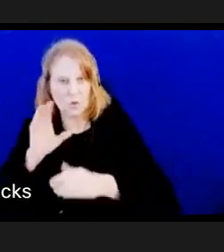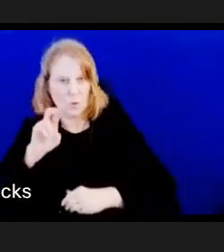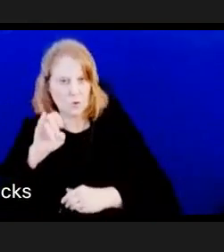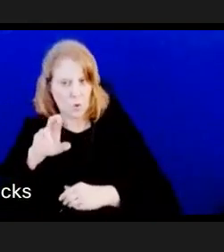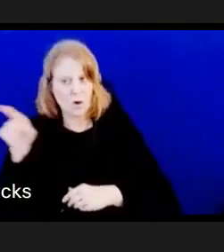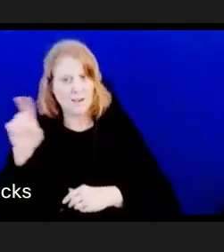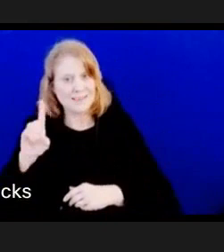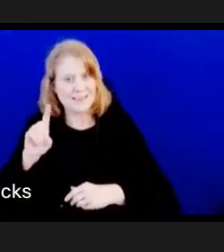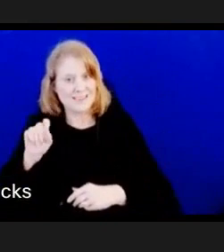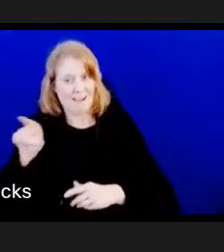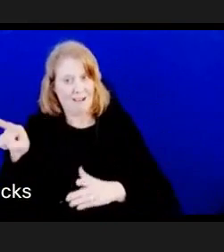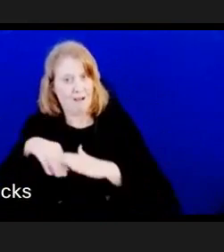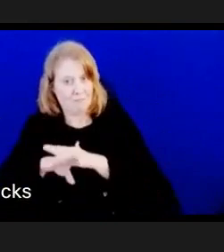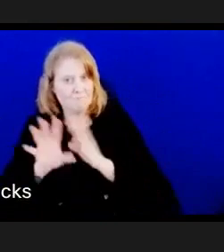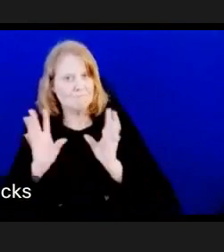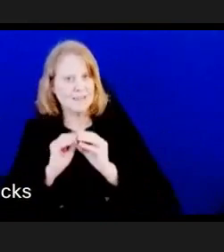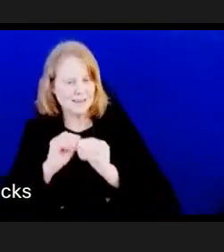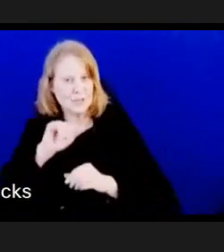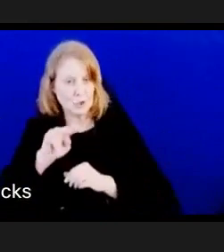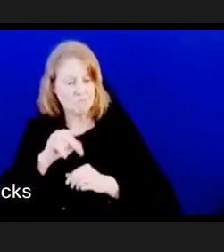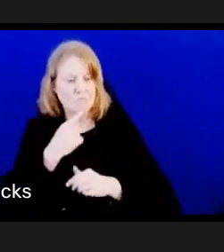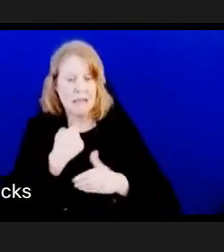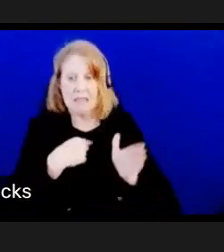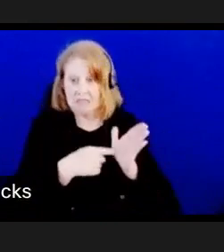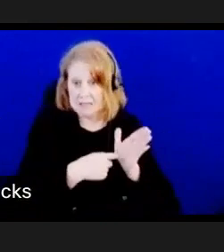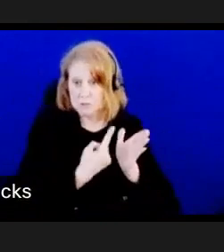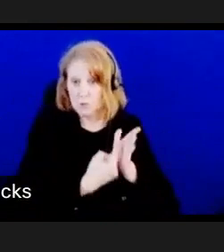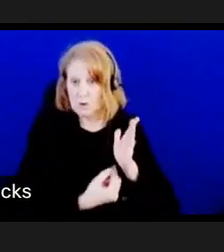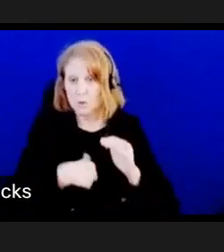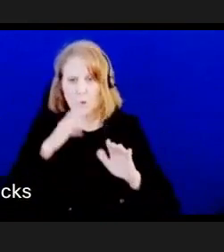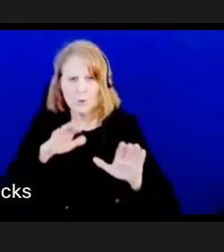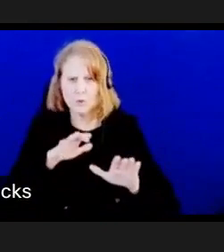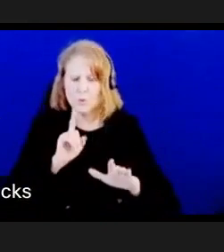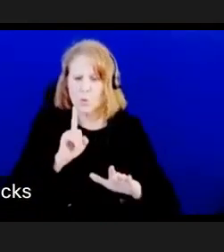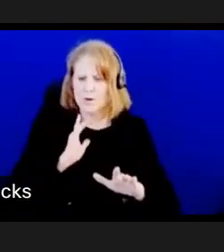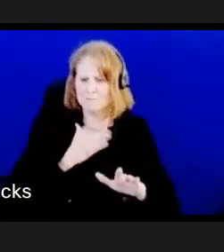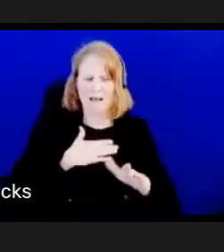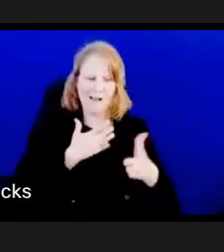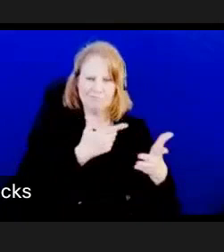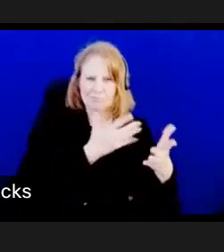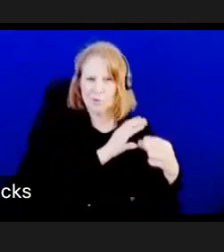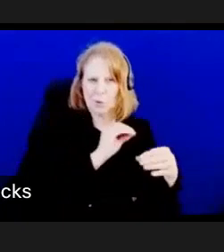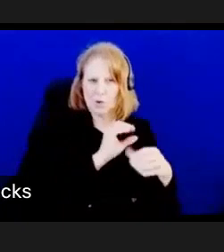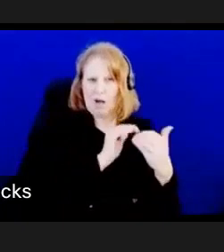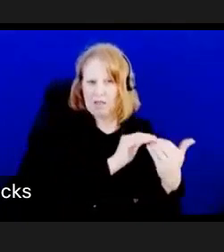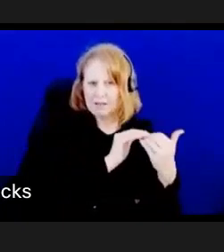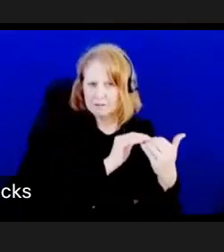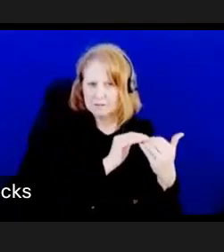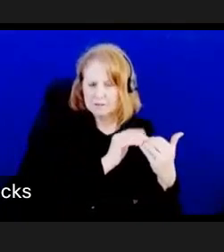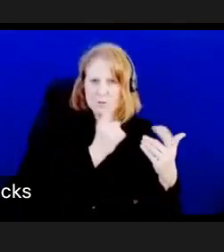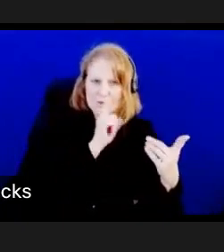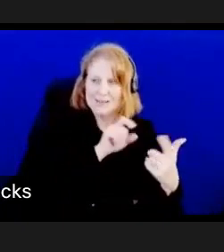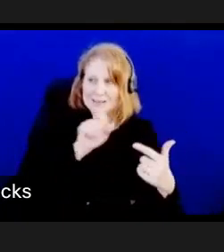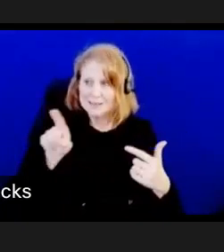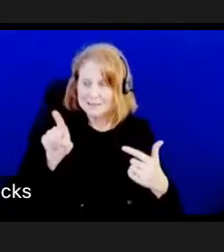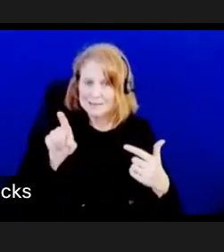in January and said, this is what we're going to do. One of my colleagues blatantly asked, so regardless of what we say and what our input is, are